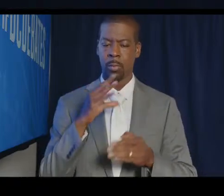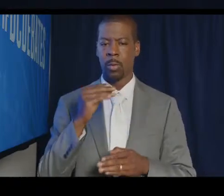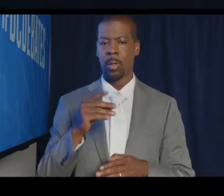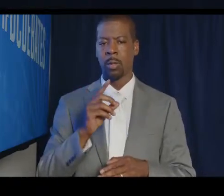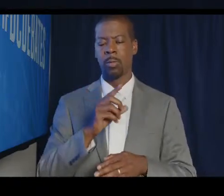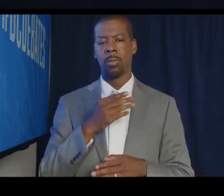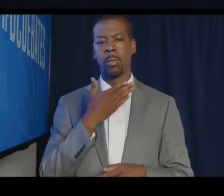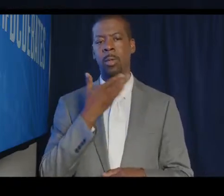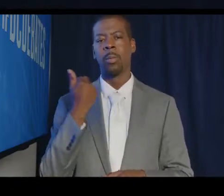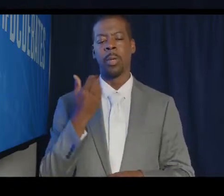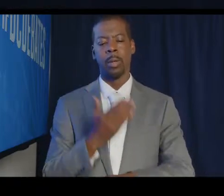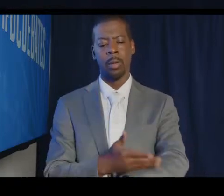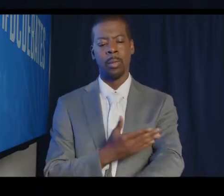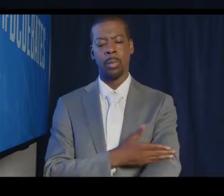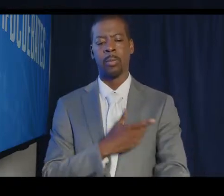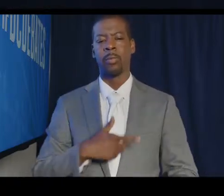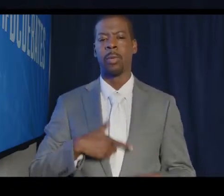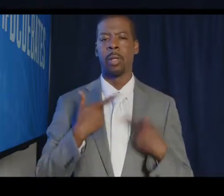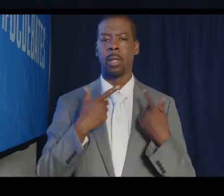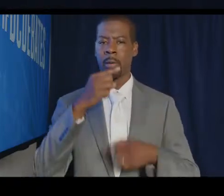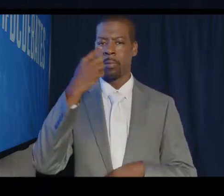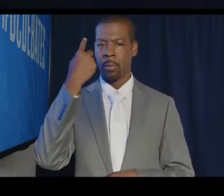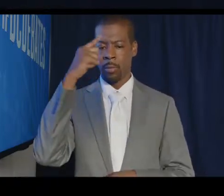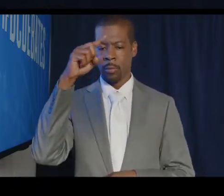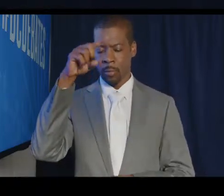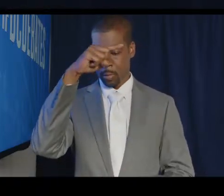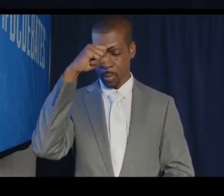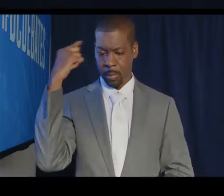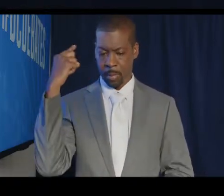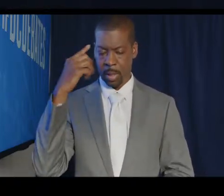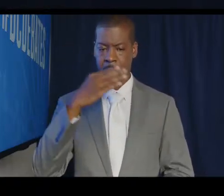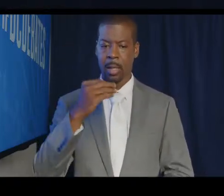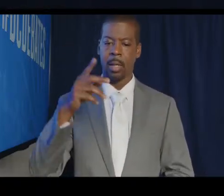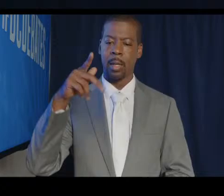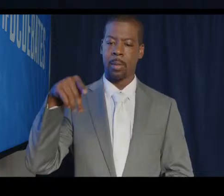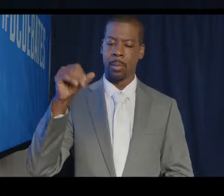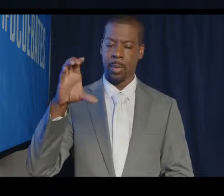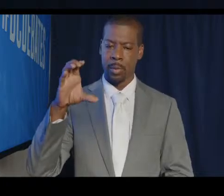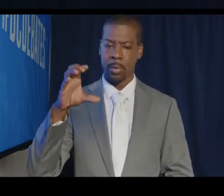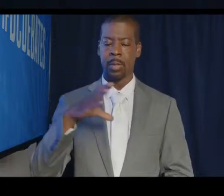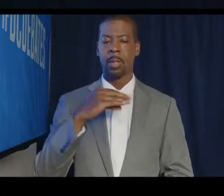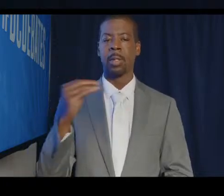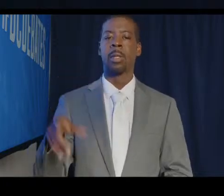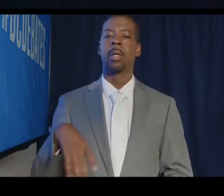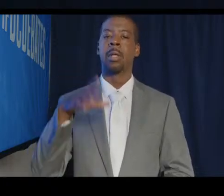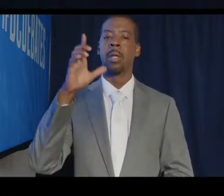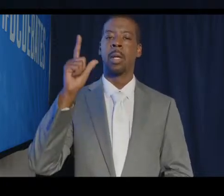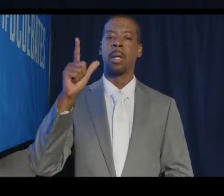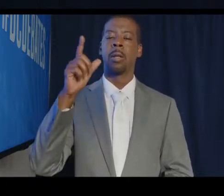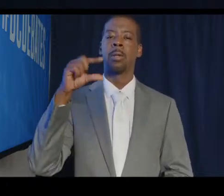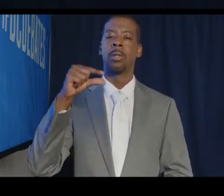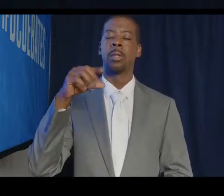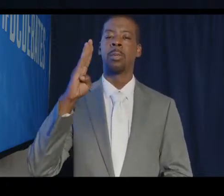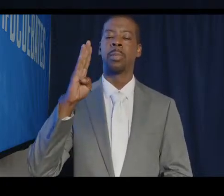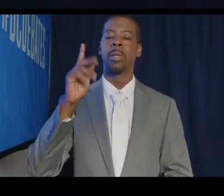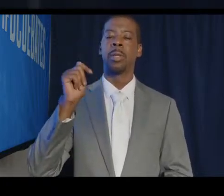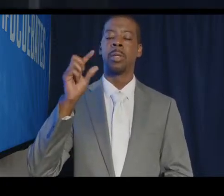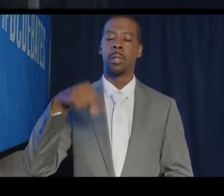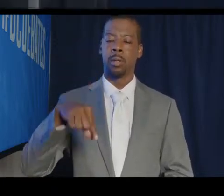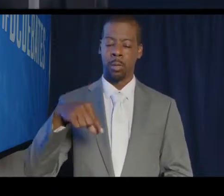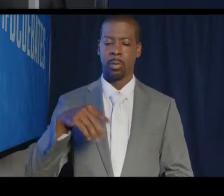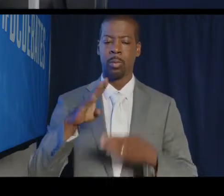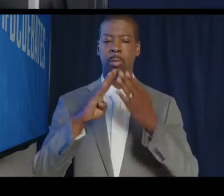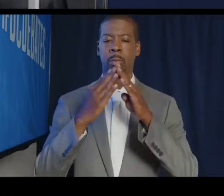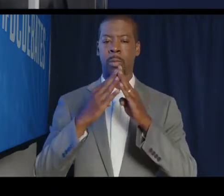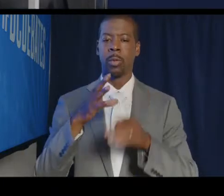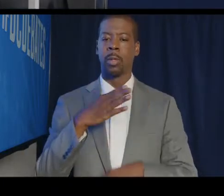African American and BIPOC communities, children, youth, families, LGBTQ communities, people living with mental and physical